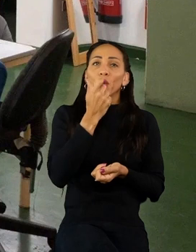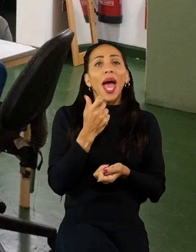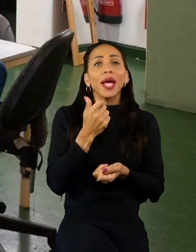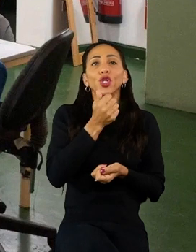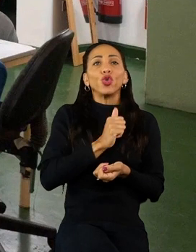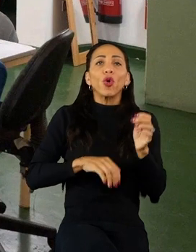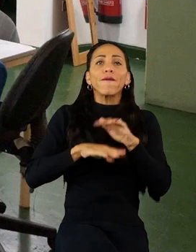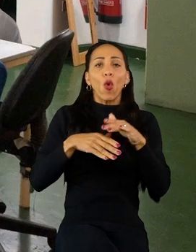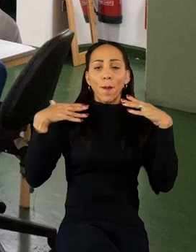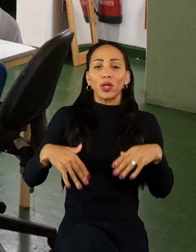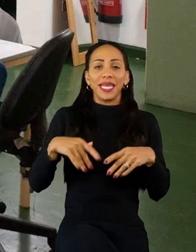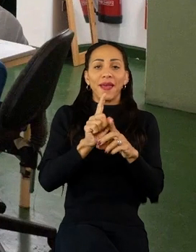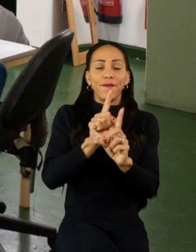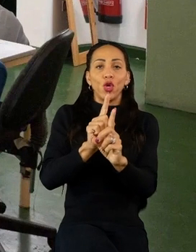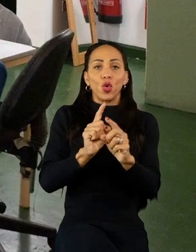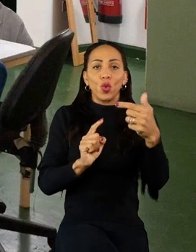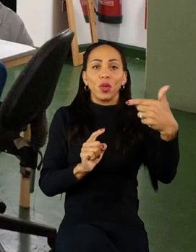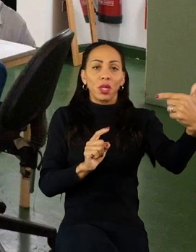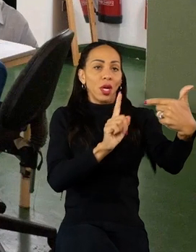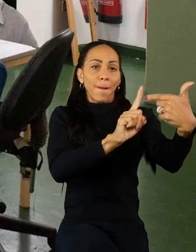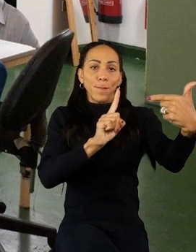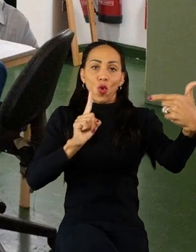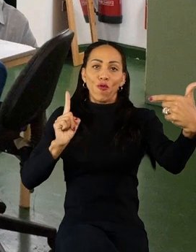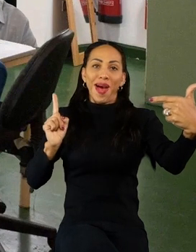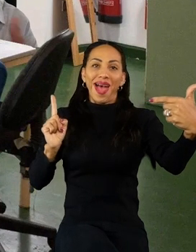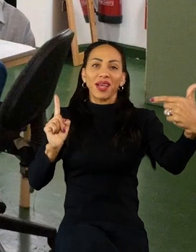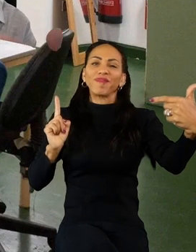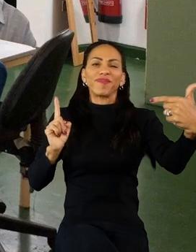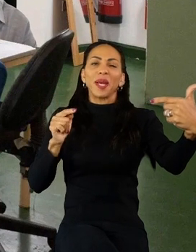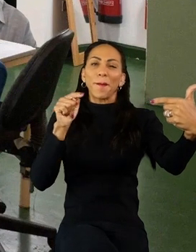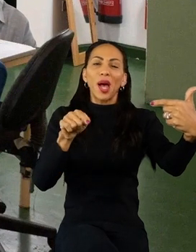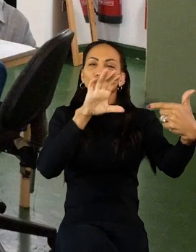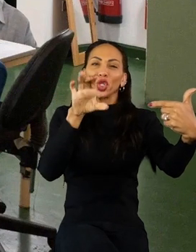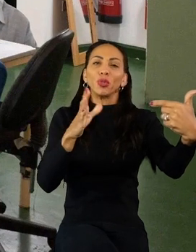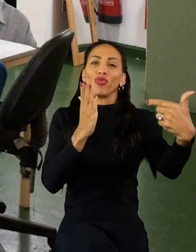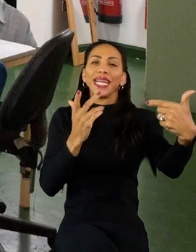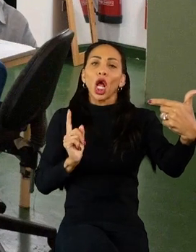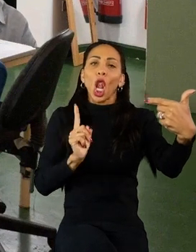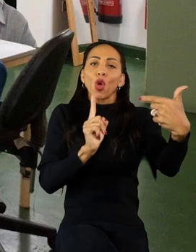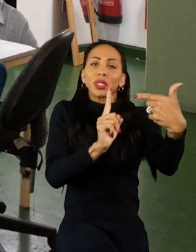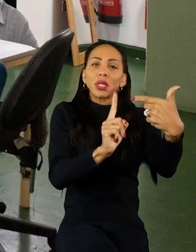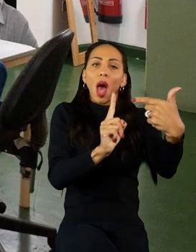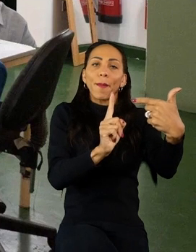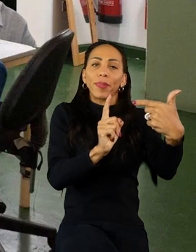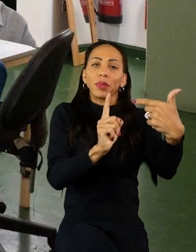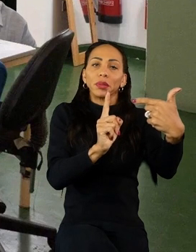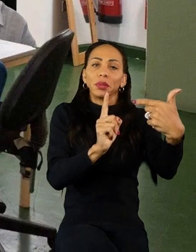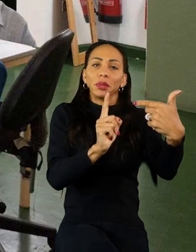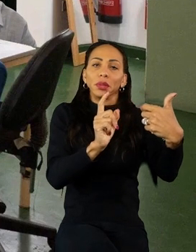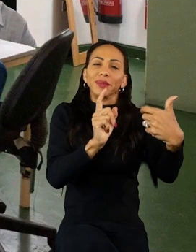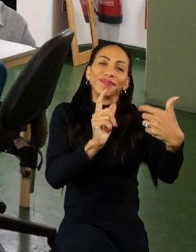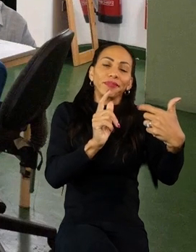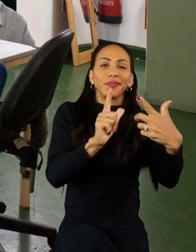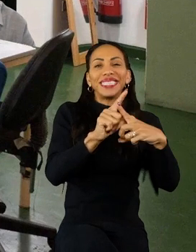a fuller body by moving back or whatever. But generally, it's a close up medium is Zoom. So